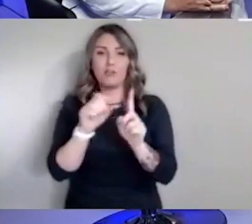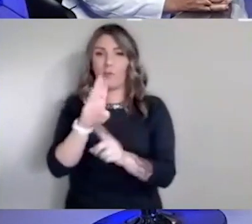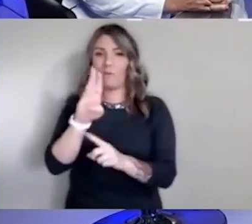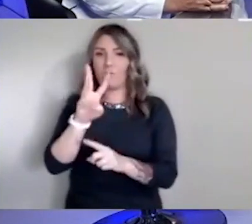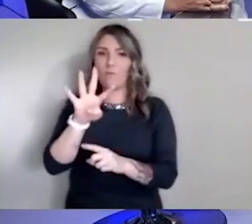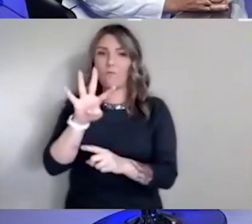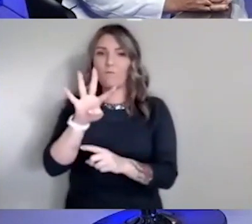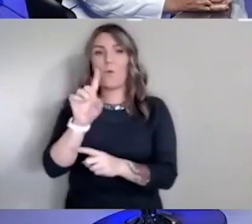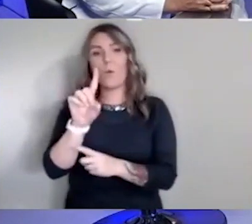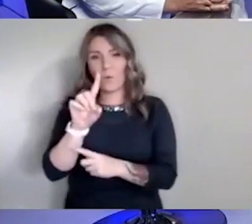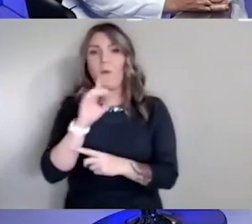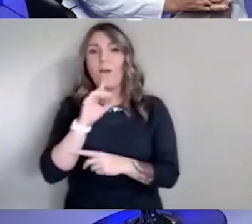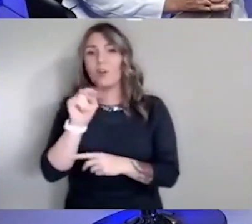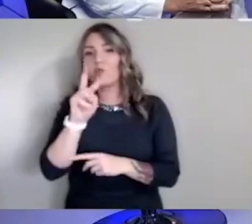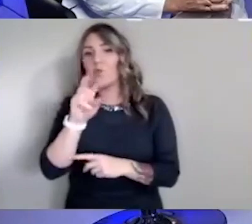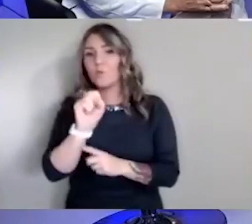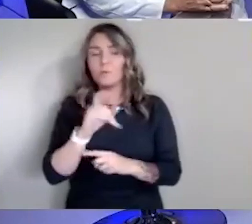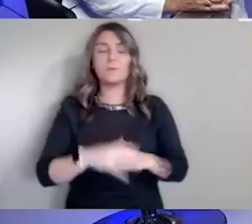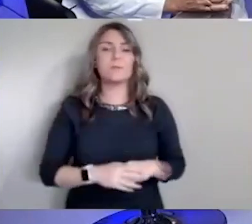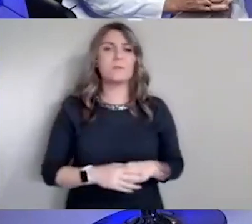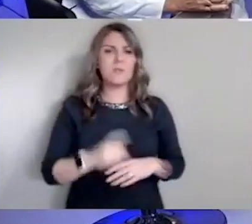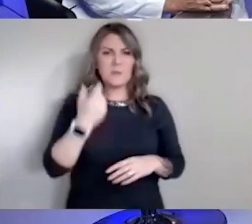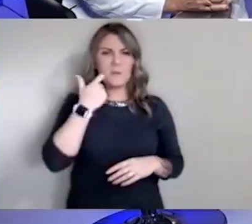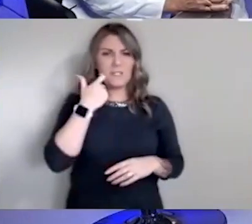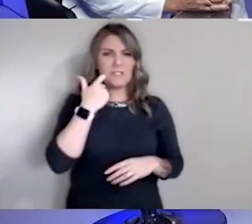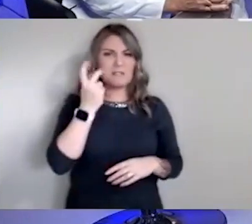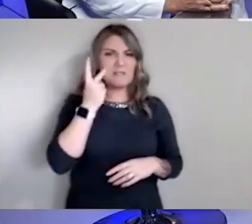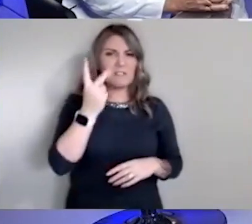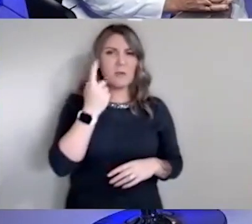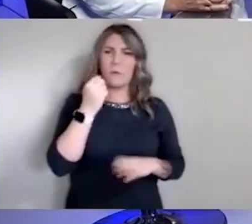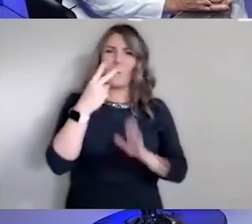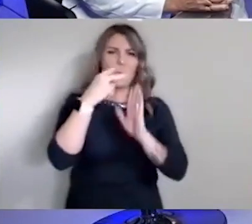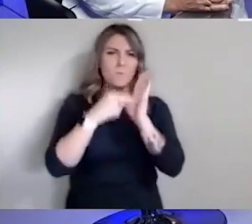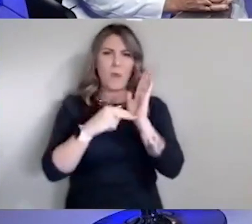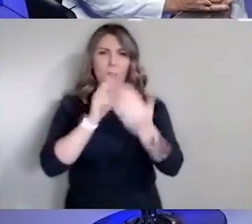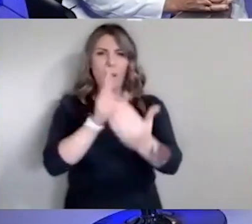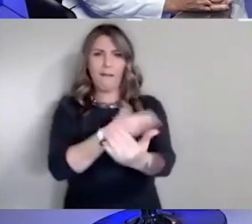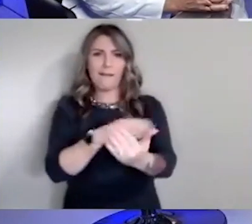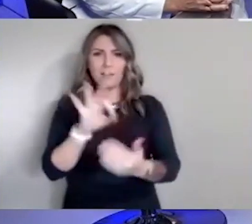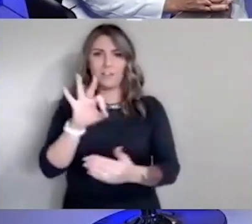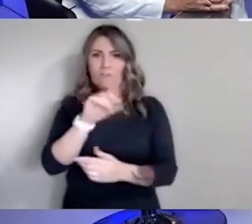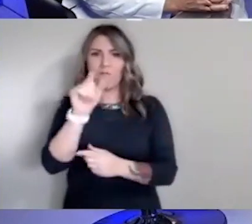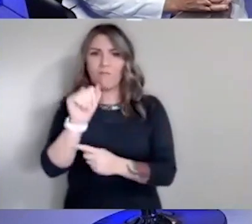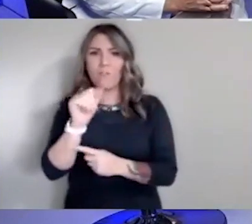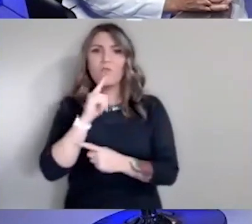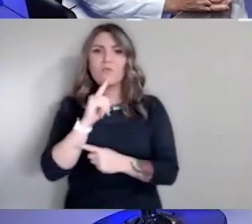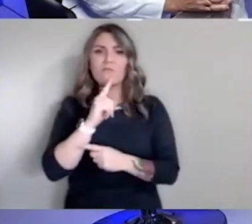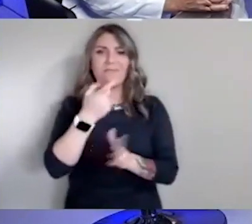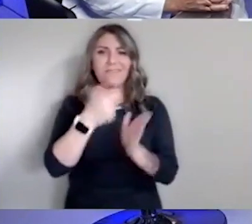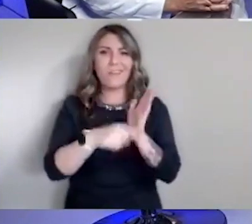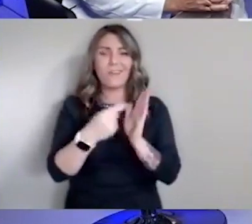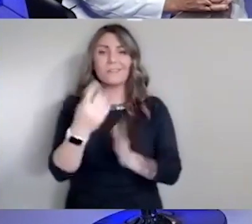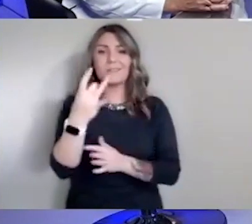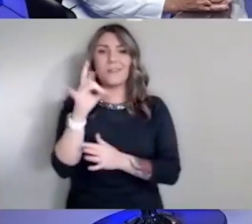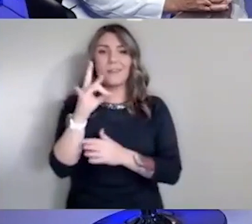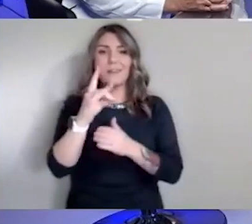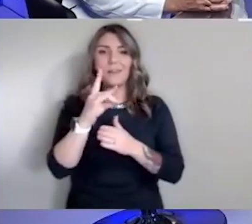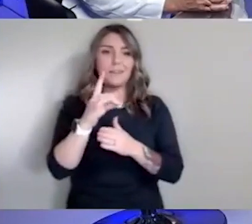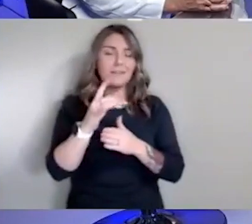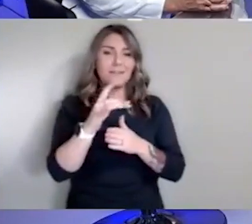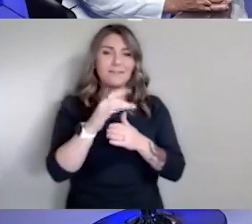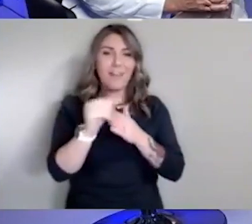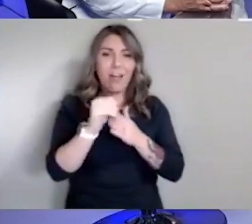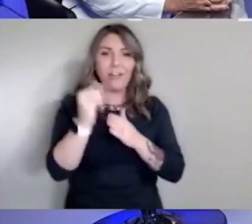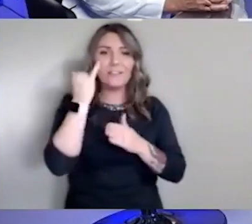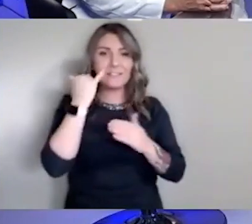said, I recently saw or read about a concert in Florida where the price was $18 a ticket if you had the vaccine